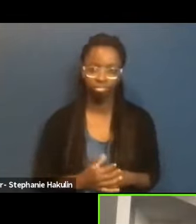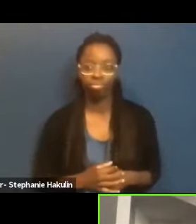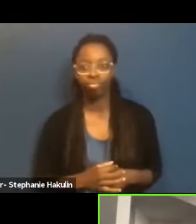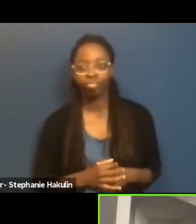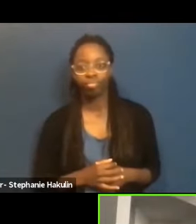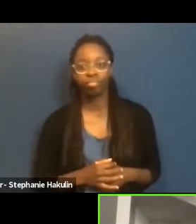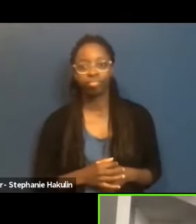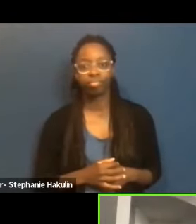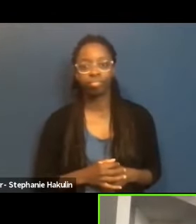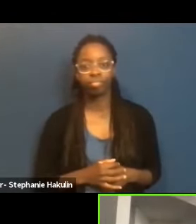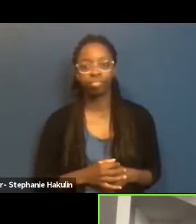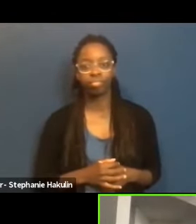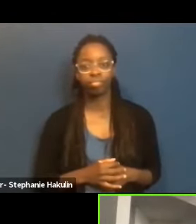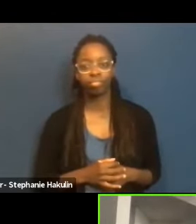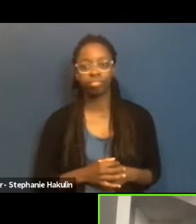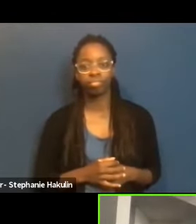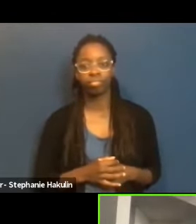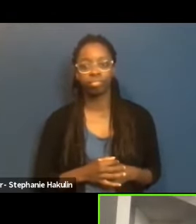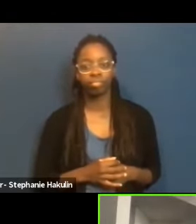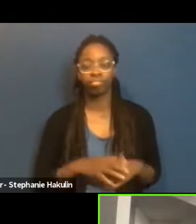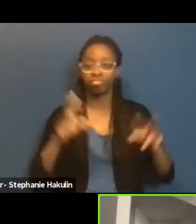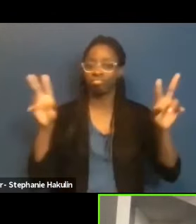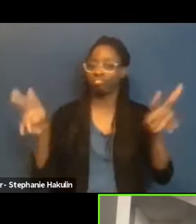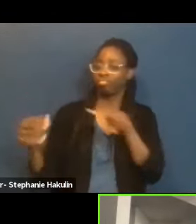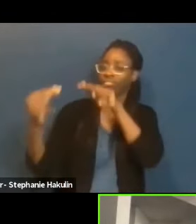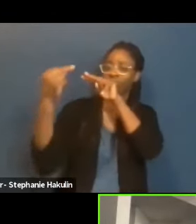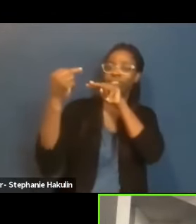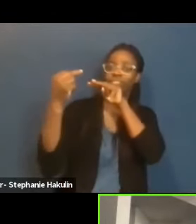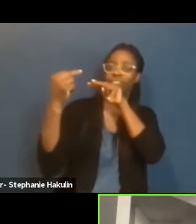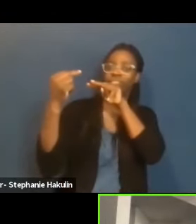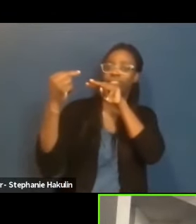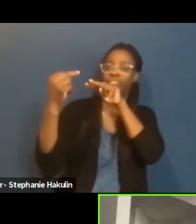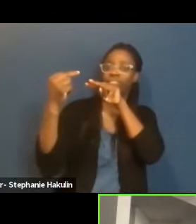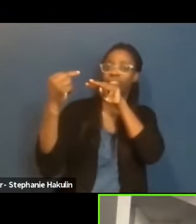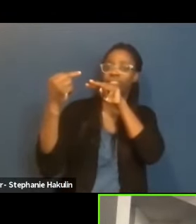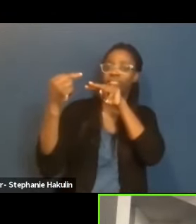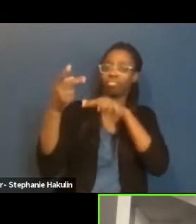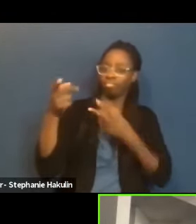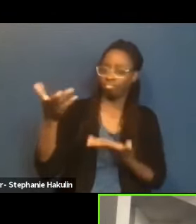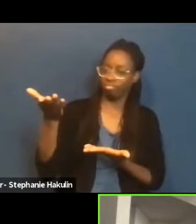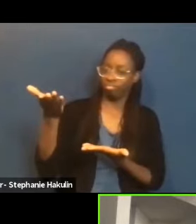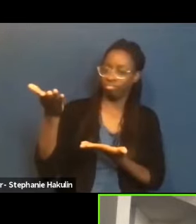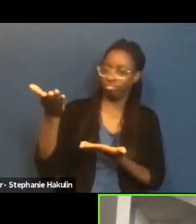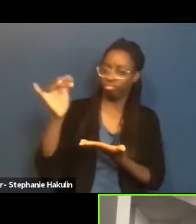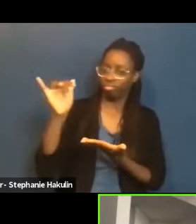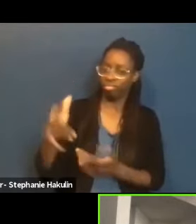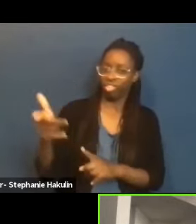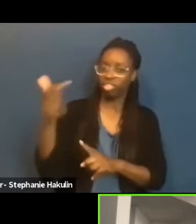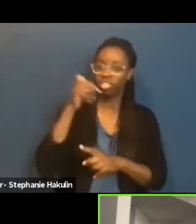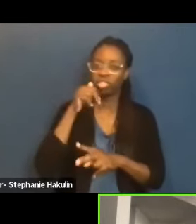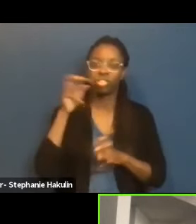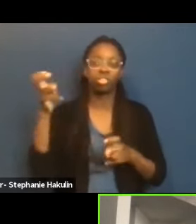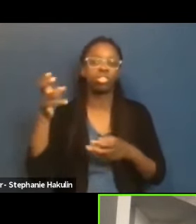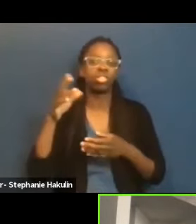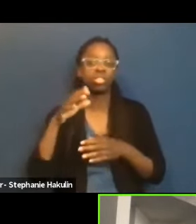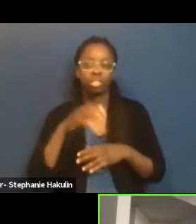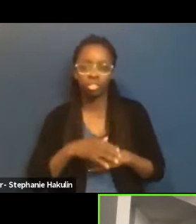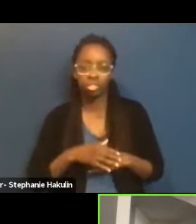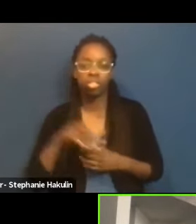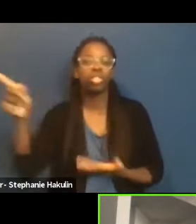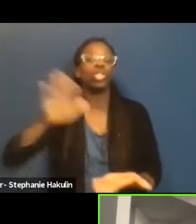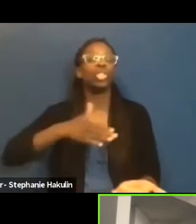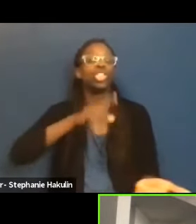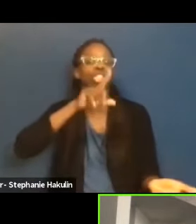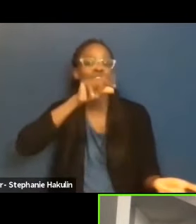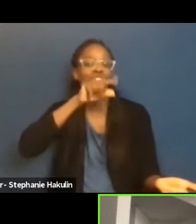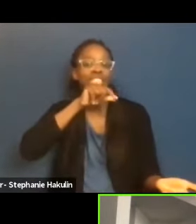You look hungry. Like that girl don't make you no fried chicken or macaroni and cheese. Like she